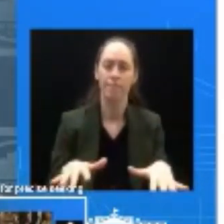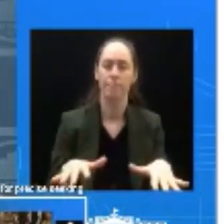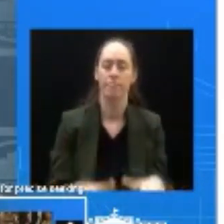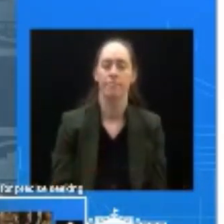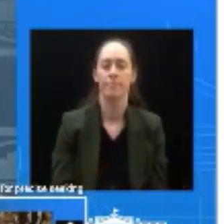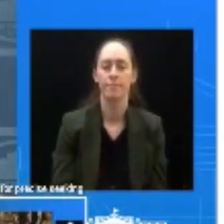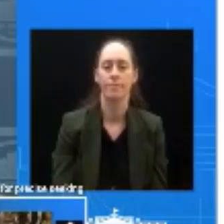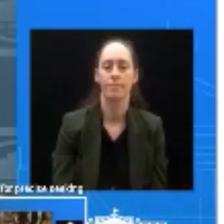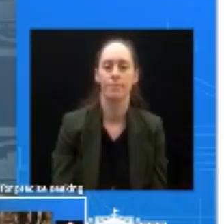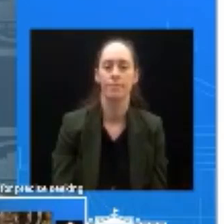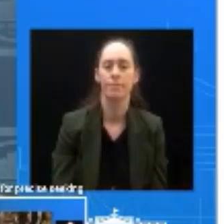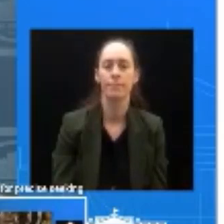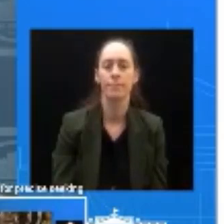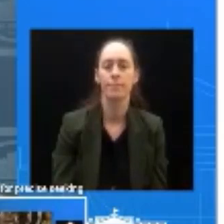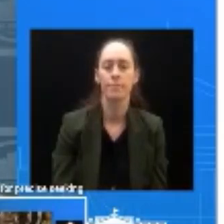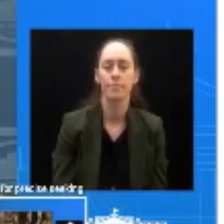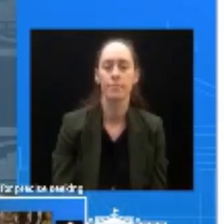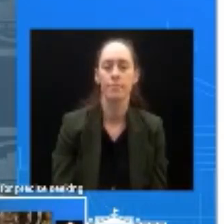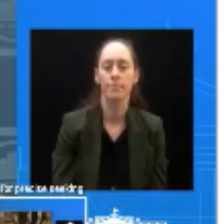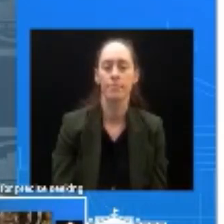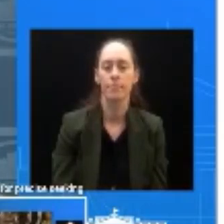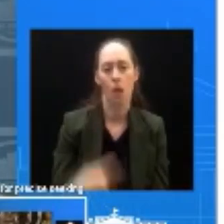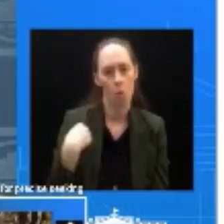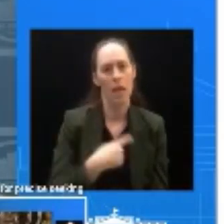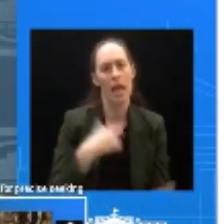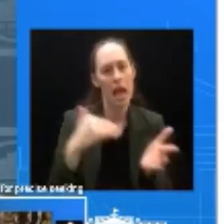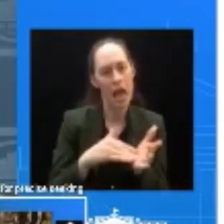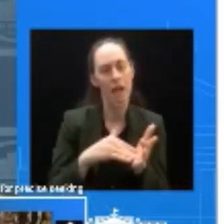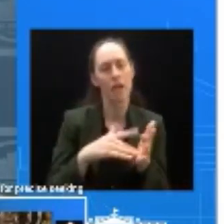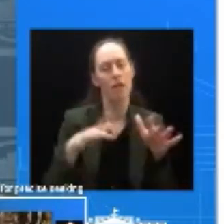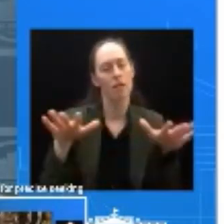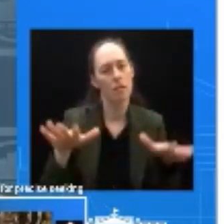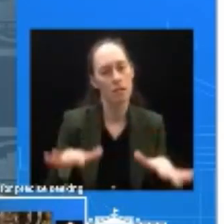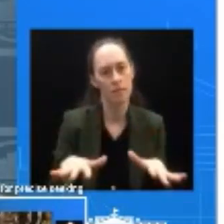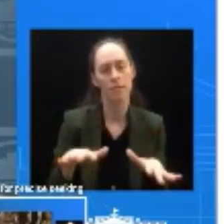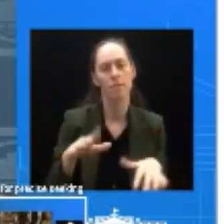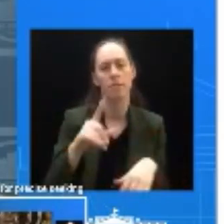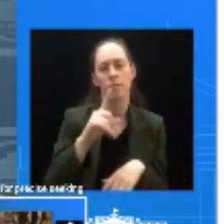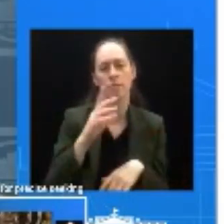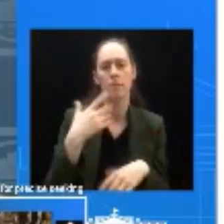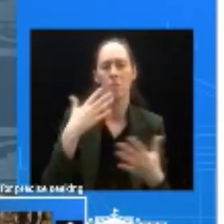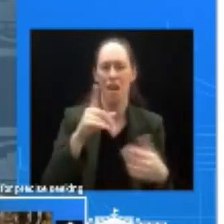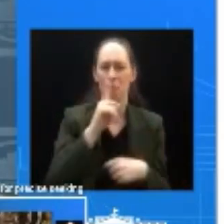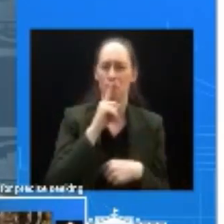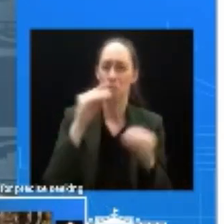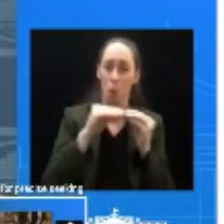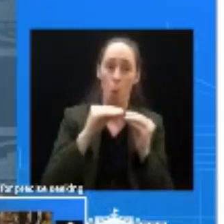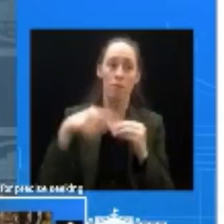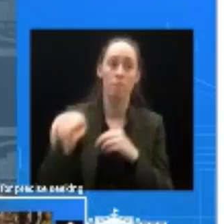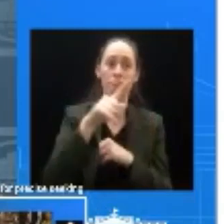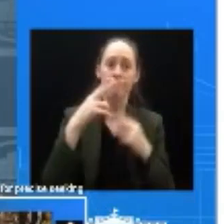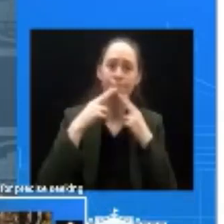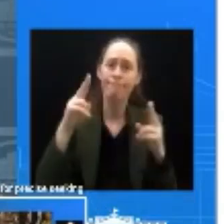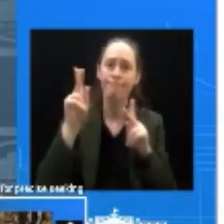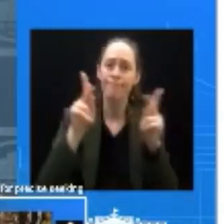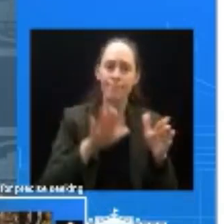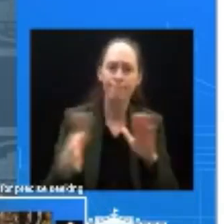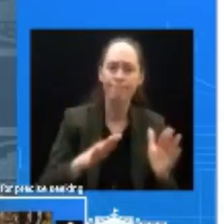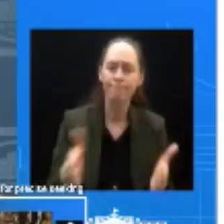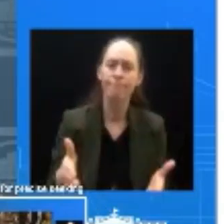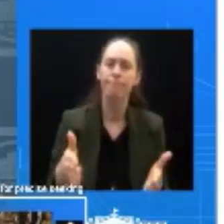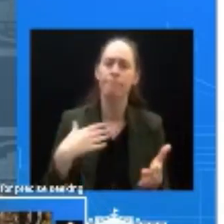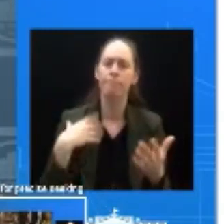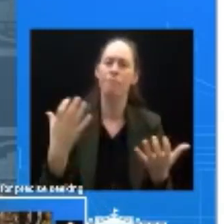to de-escalate, to prevent further loss of civilian life, and work together to improve the security situation in the West Bank. Palestinians and